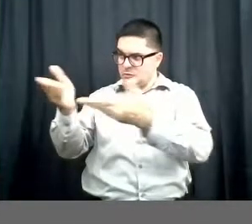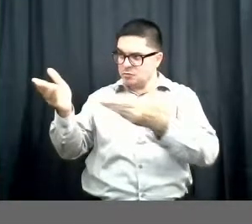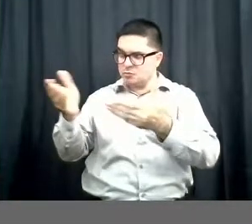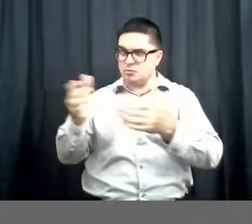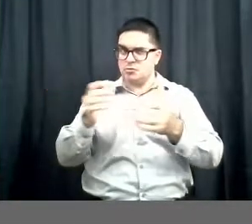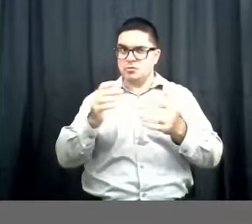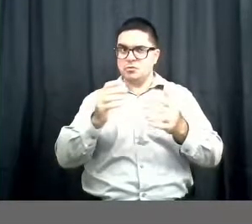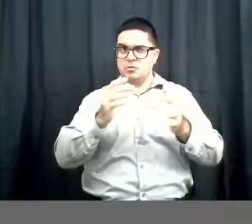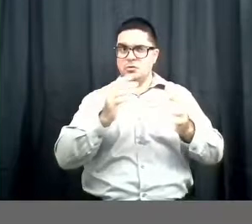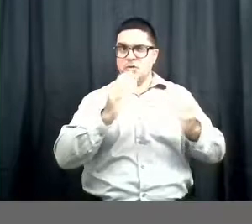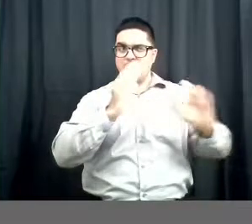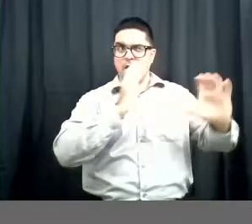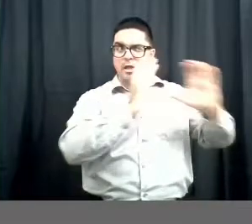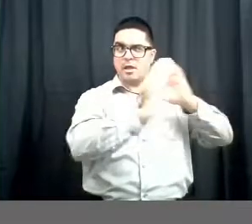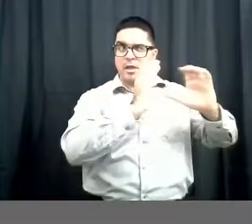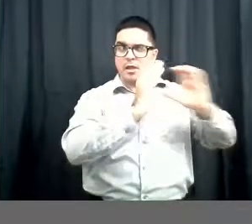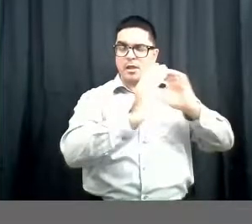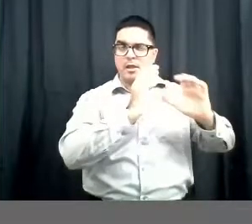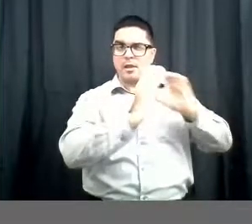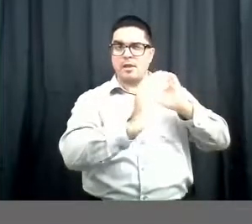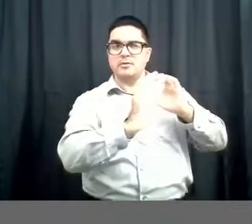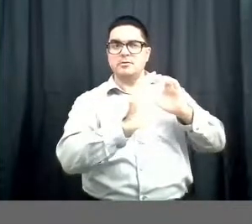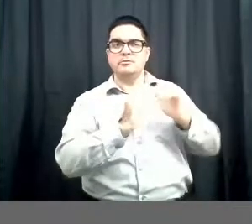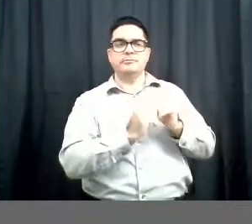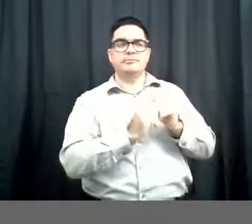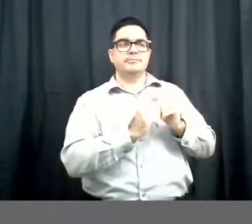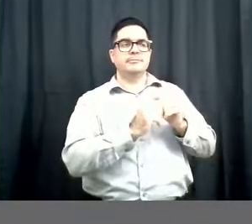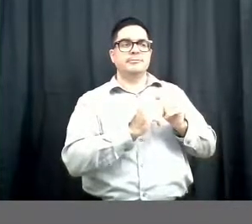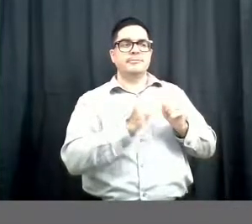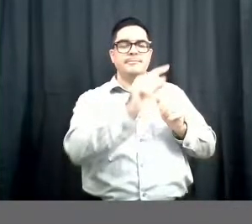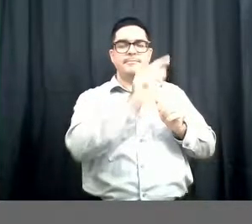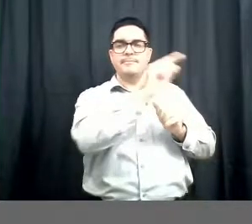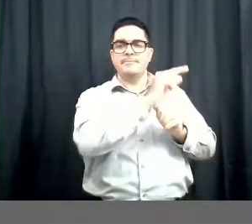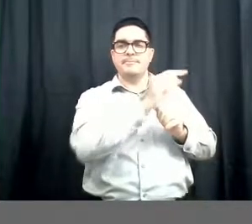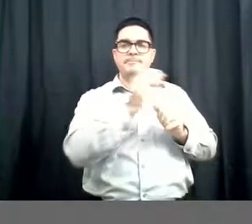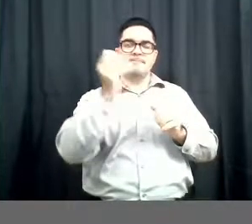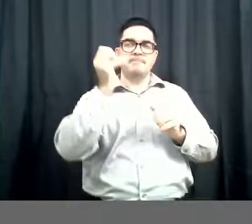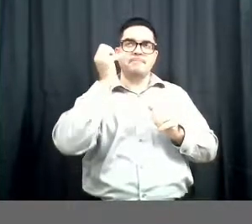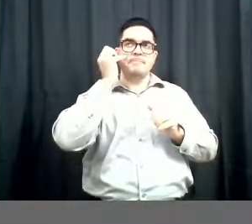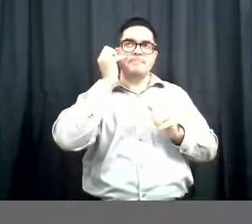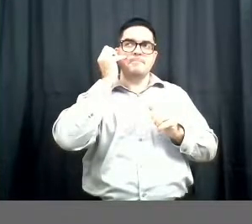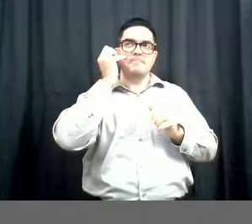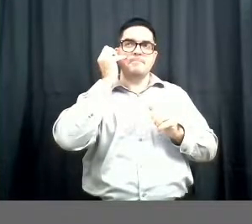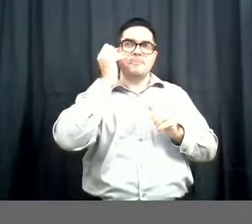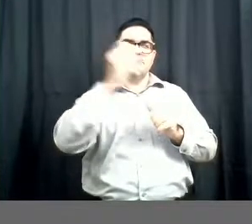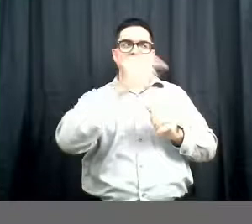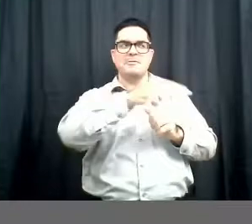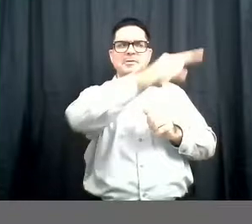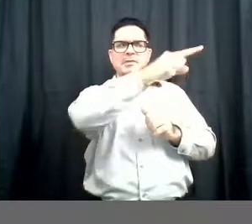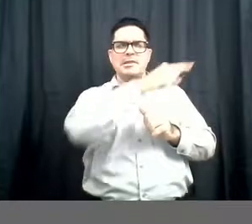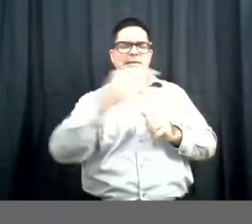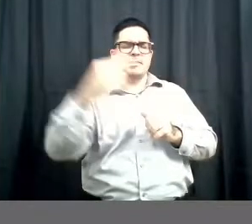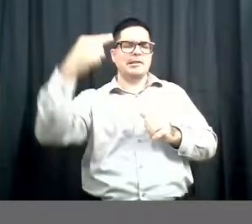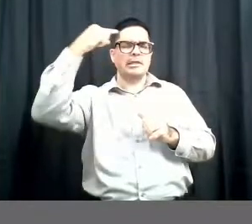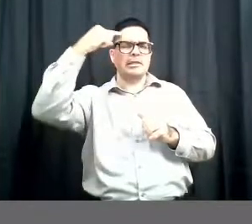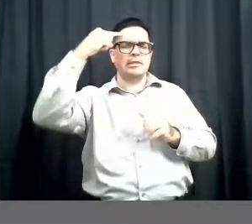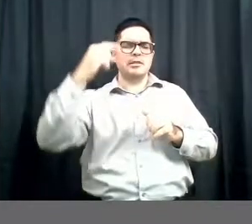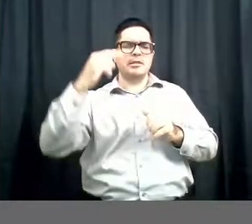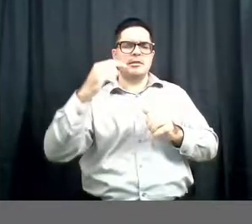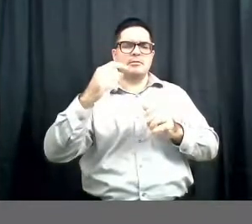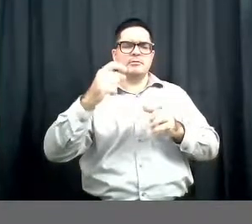thinks that the board's progress at restructuring has been successful? And I specifically want to know what you hear